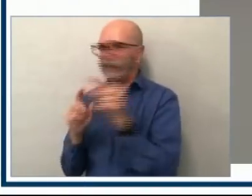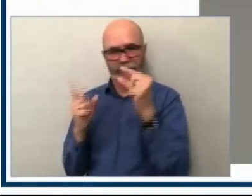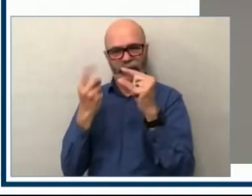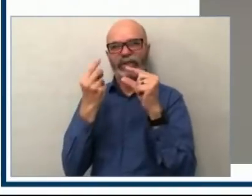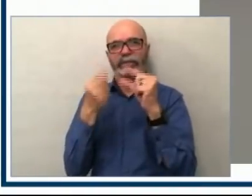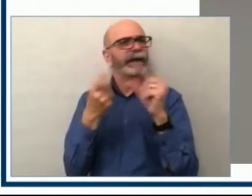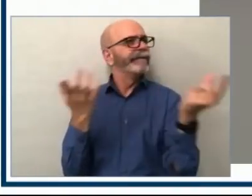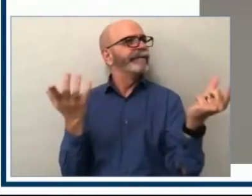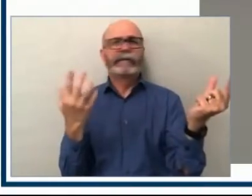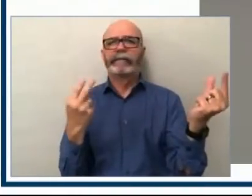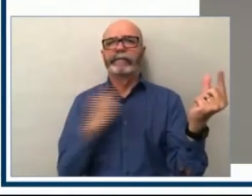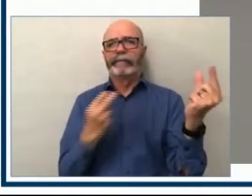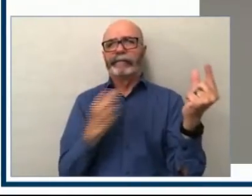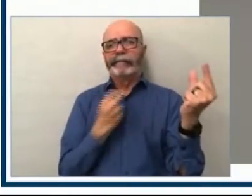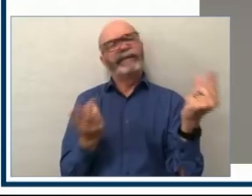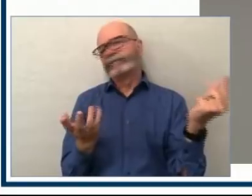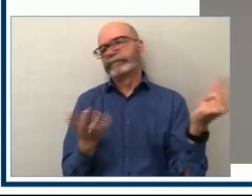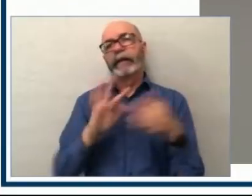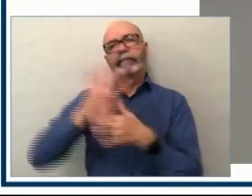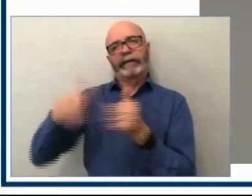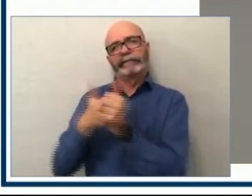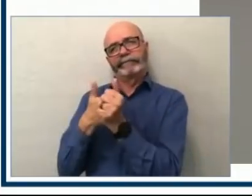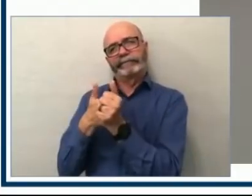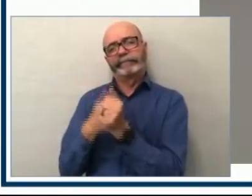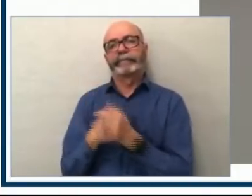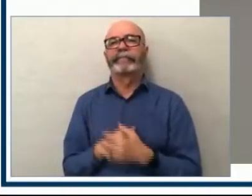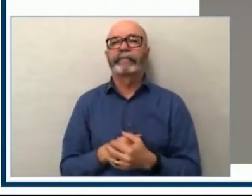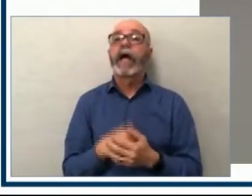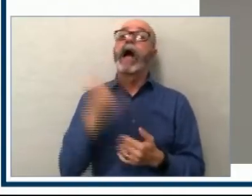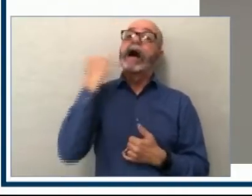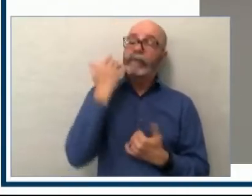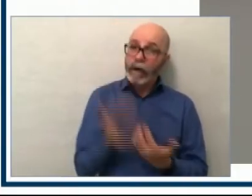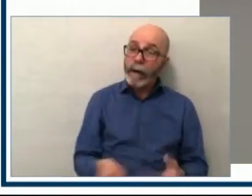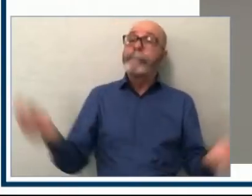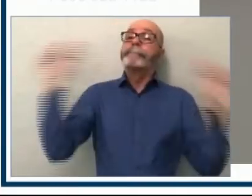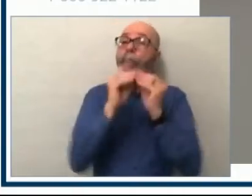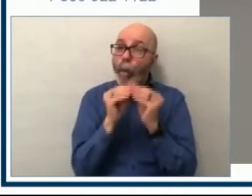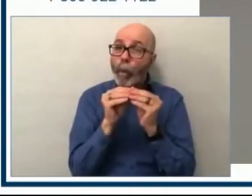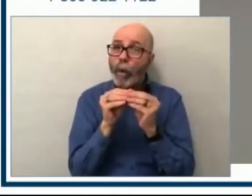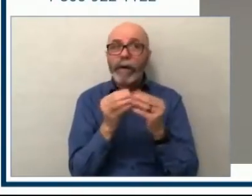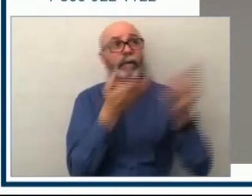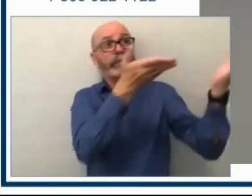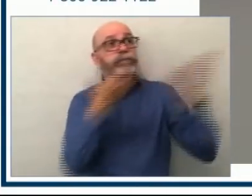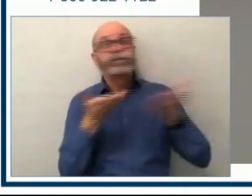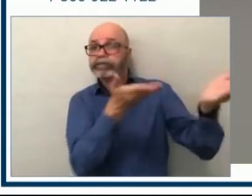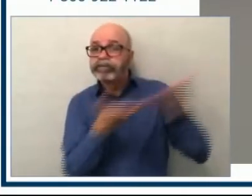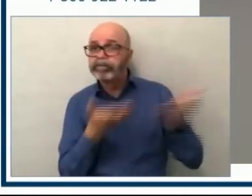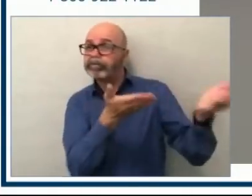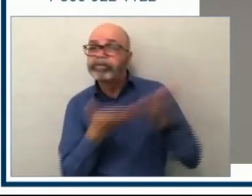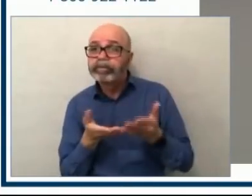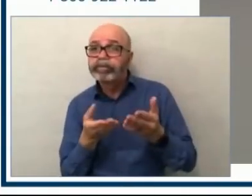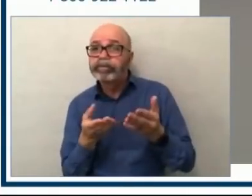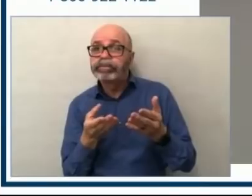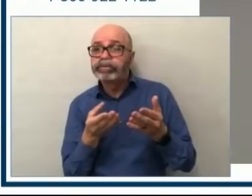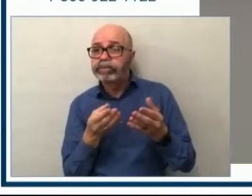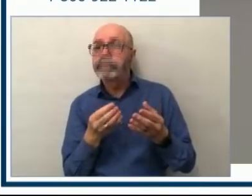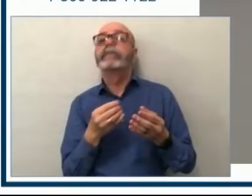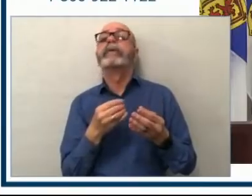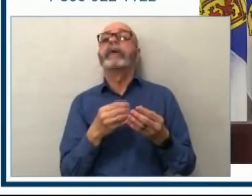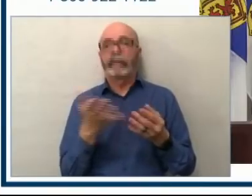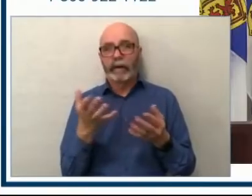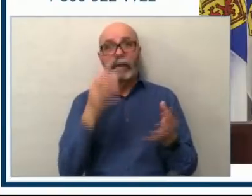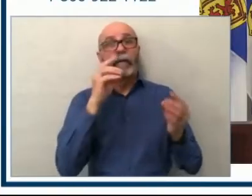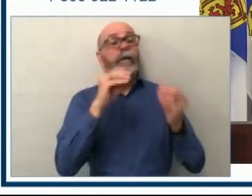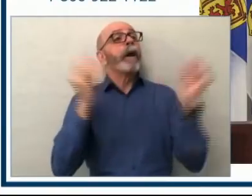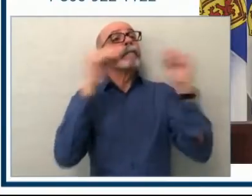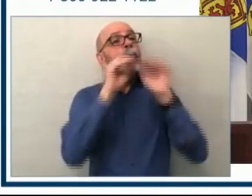into large, ongoing, sustained vaccine supply, this becomes a non-issue, really. Go ahead with your follow-up,